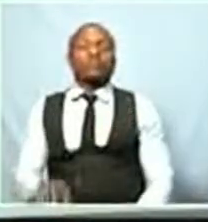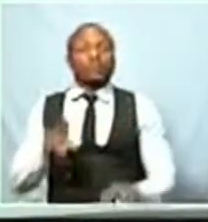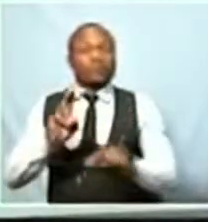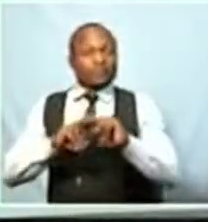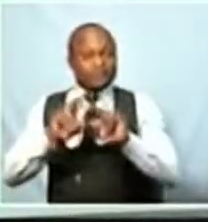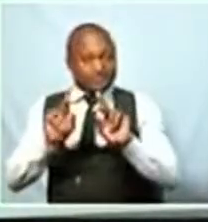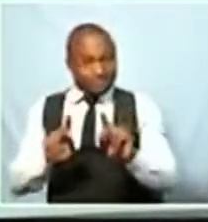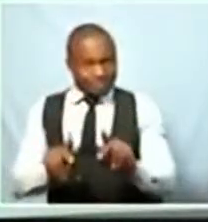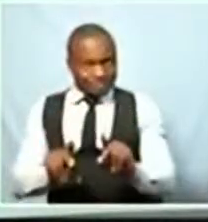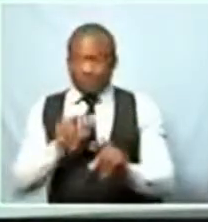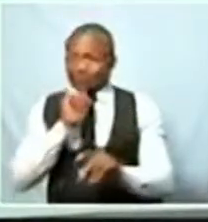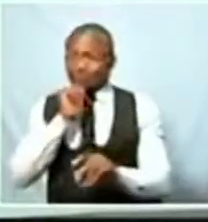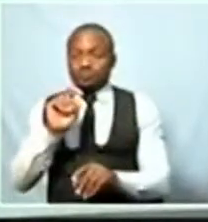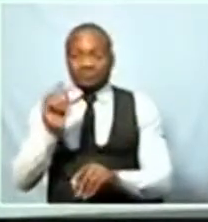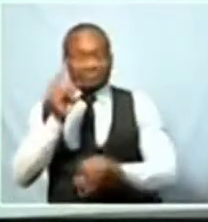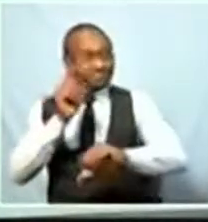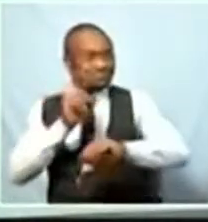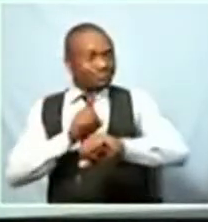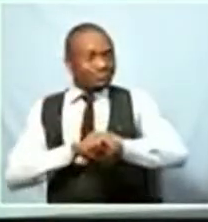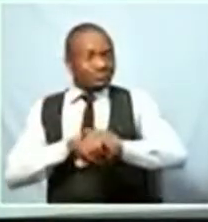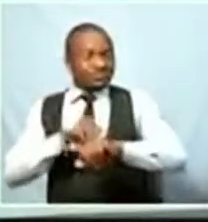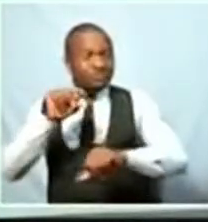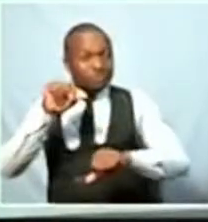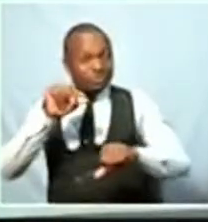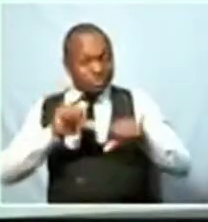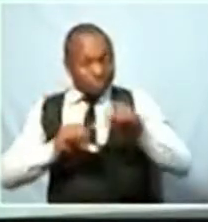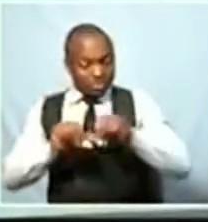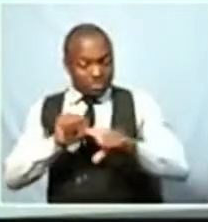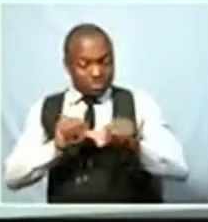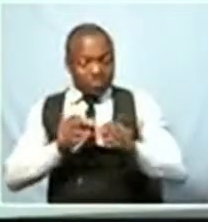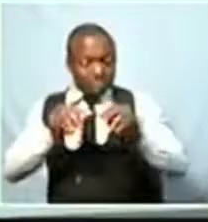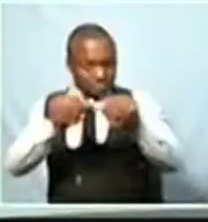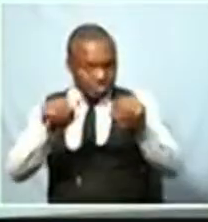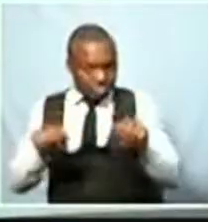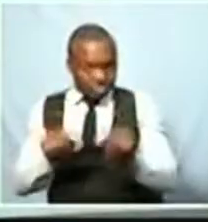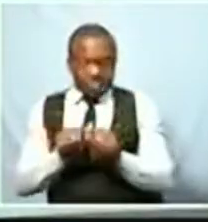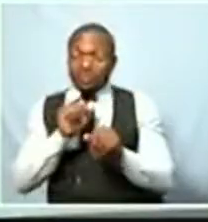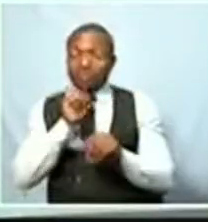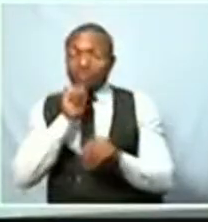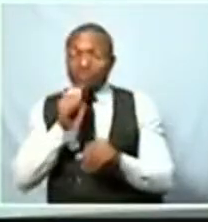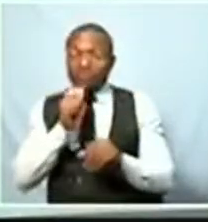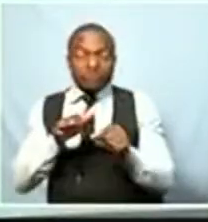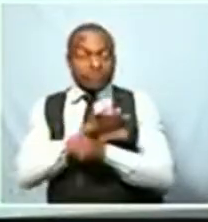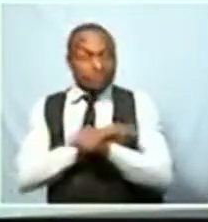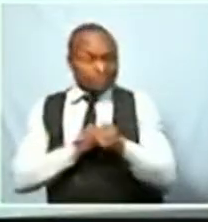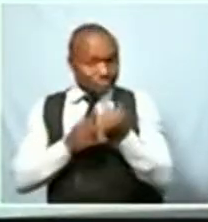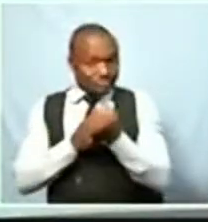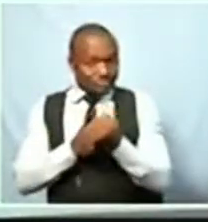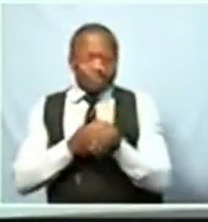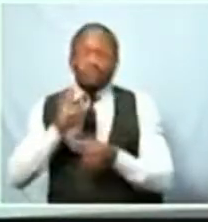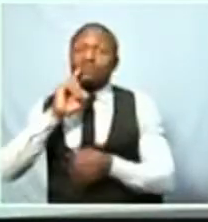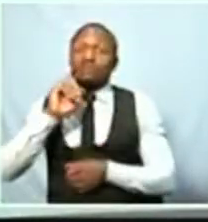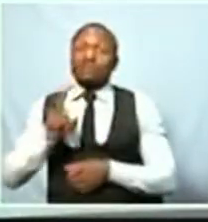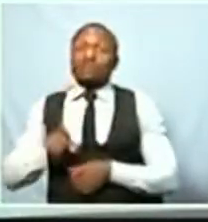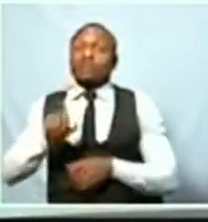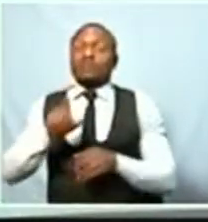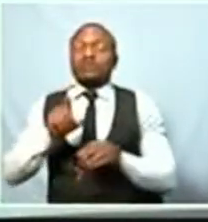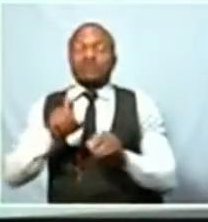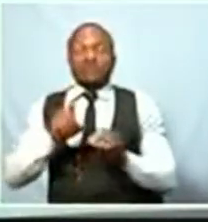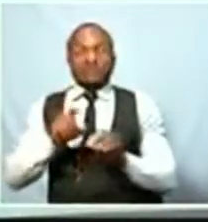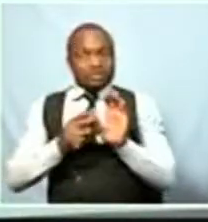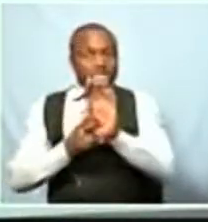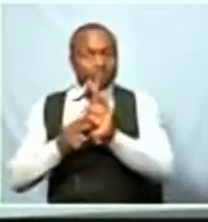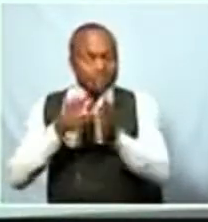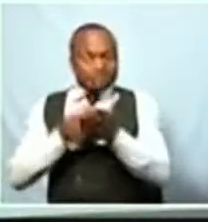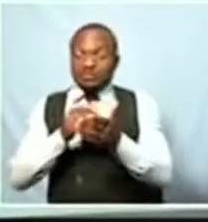Chair, it is not the first time that the Auditor General has not been adequately funded. I must stress this. It is